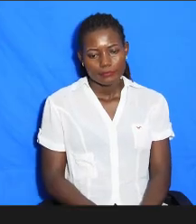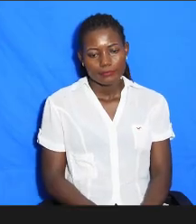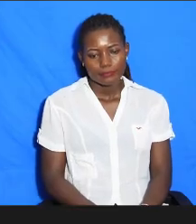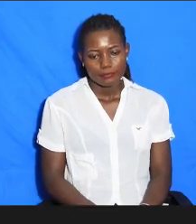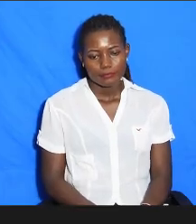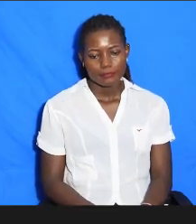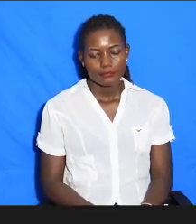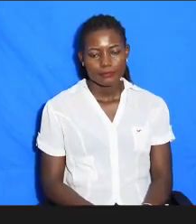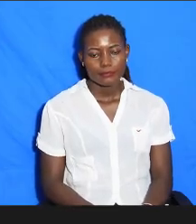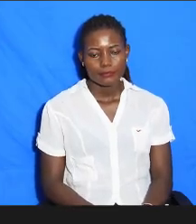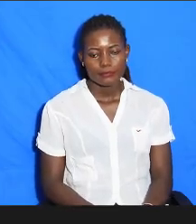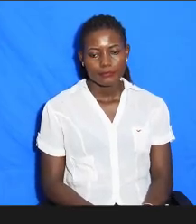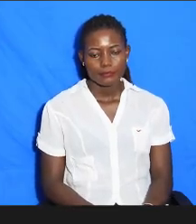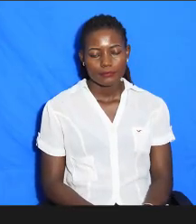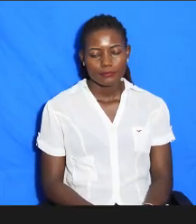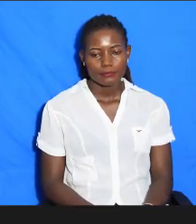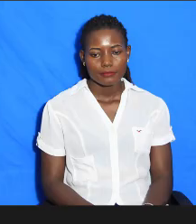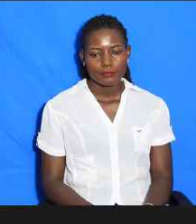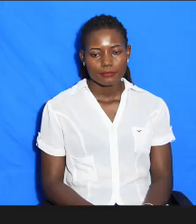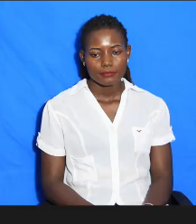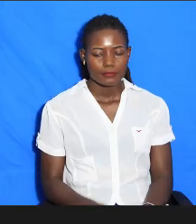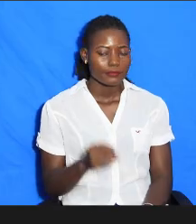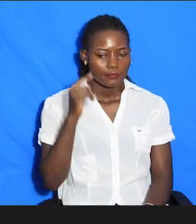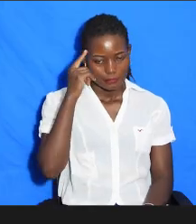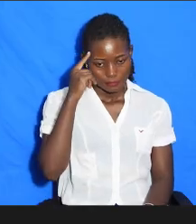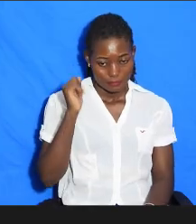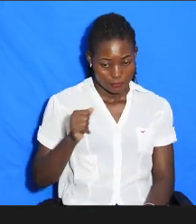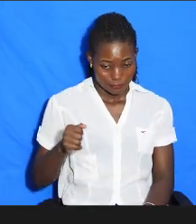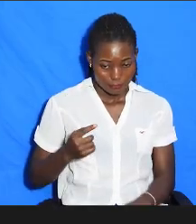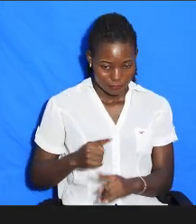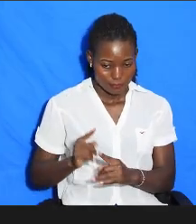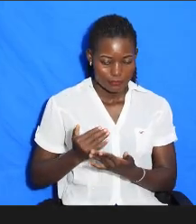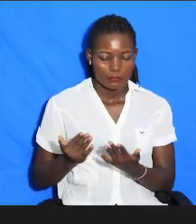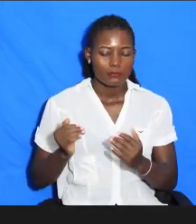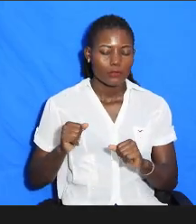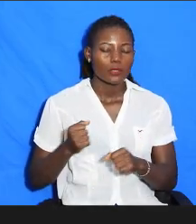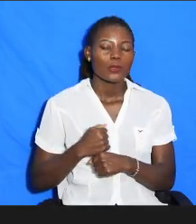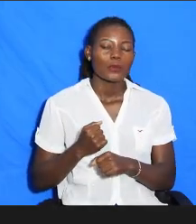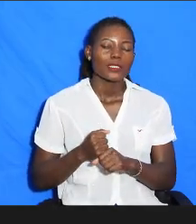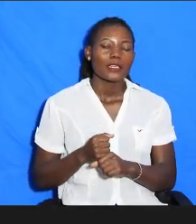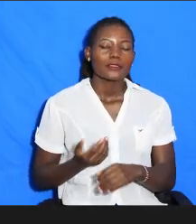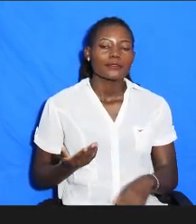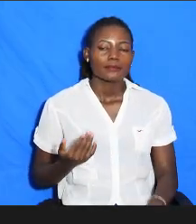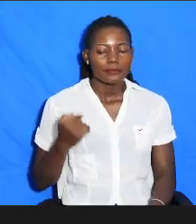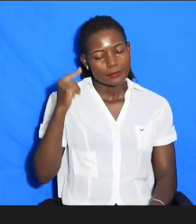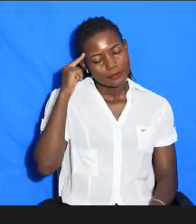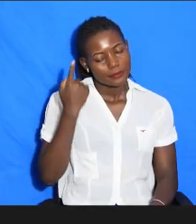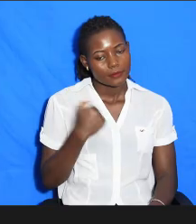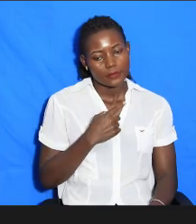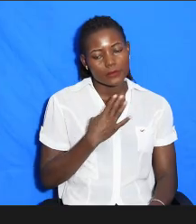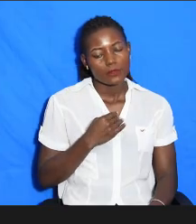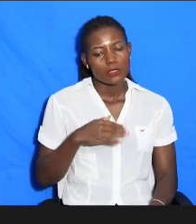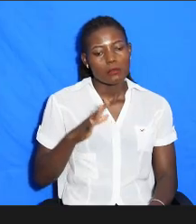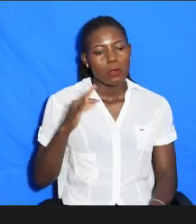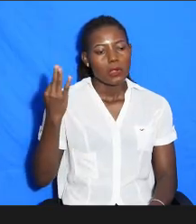Well, I think so, but I think it can be done. Something can also be done. I think we need more